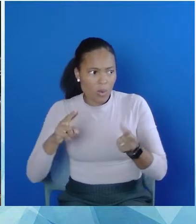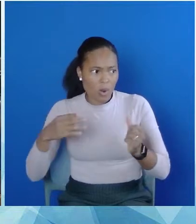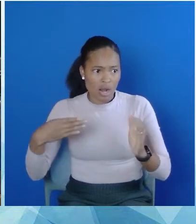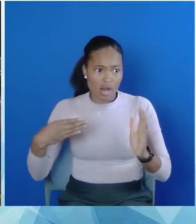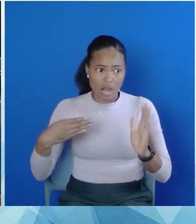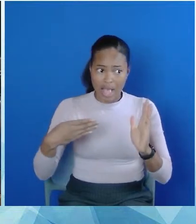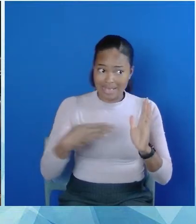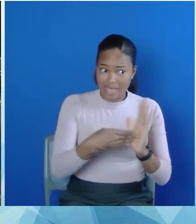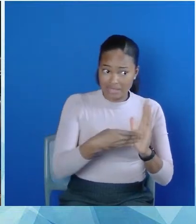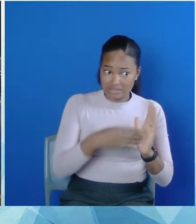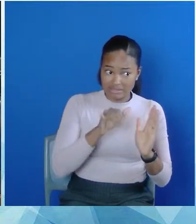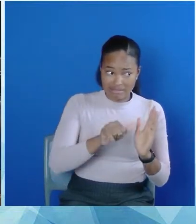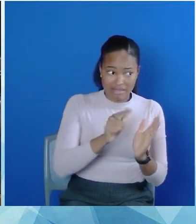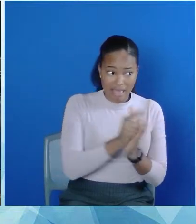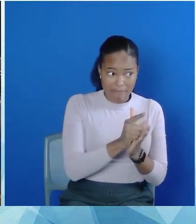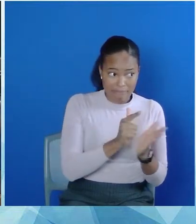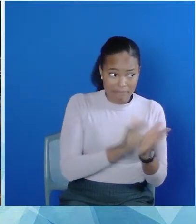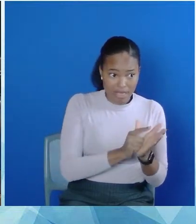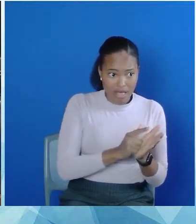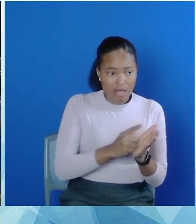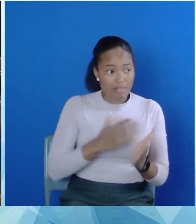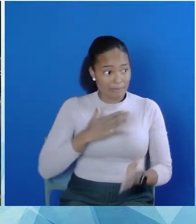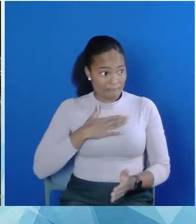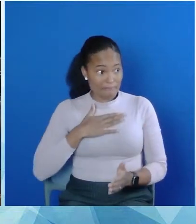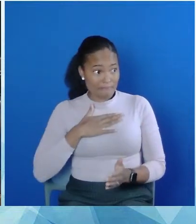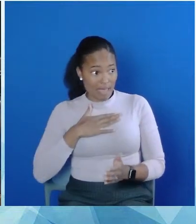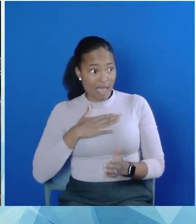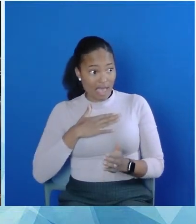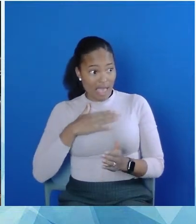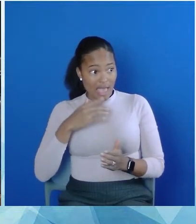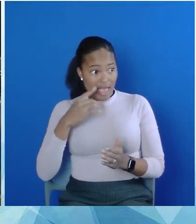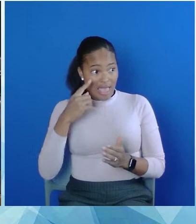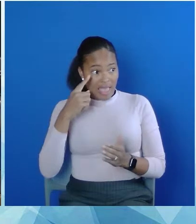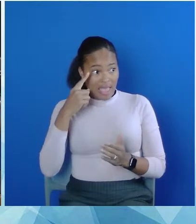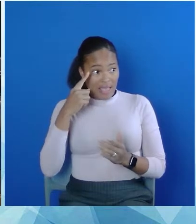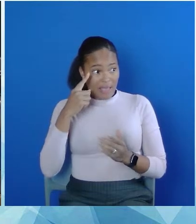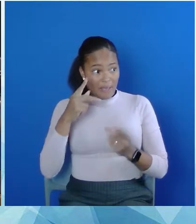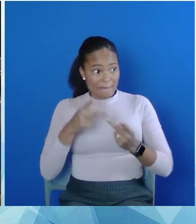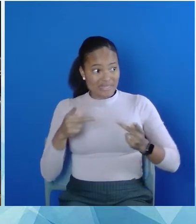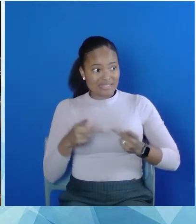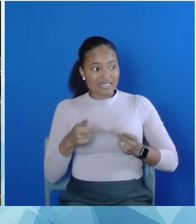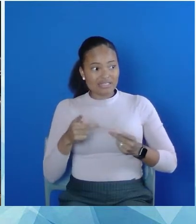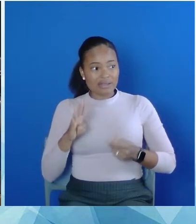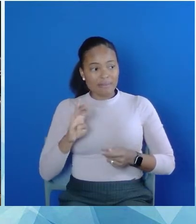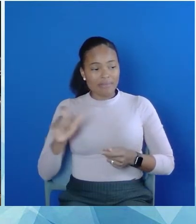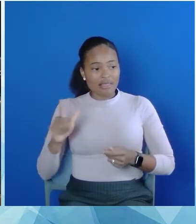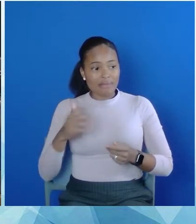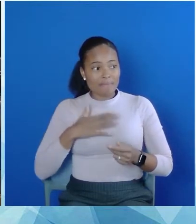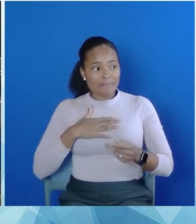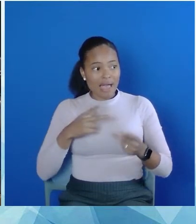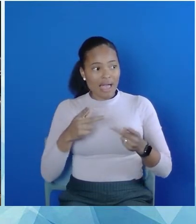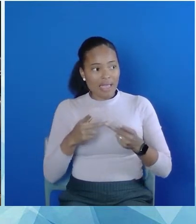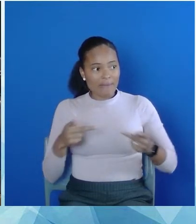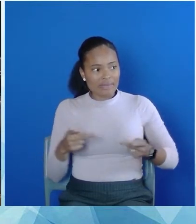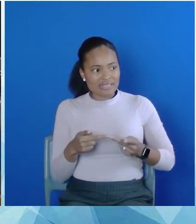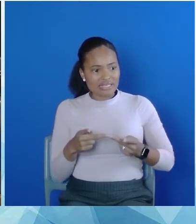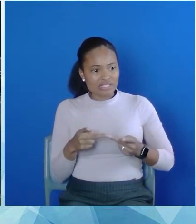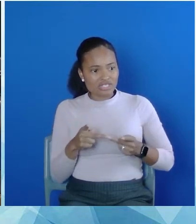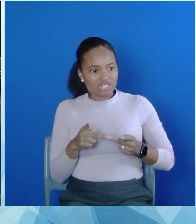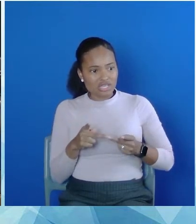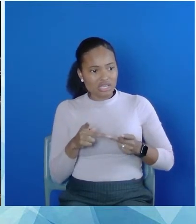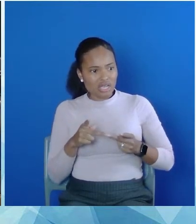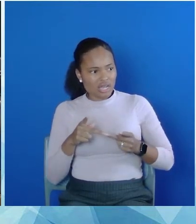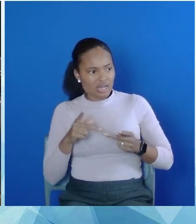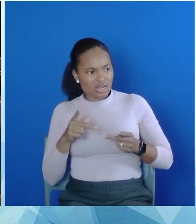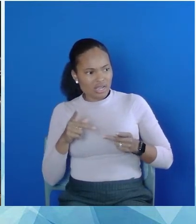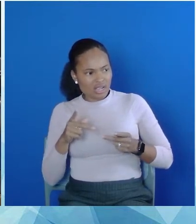bill. And I think from my position, I didn't quite know how to respond, if it was a board position or an ASD